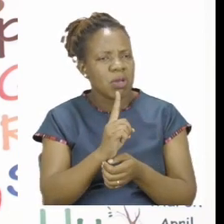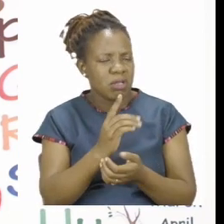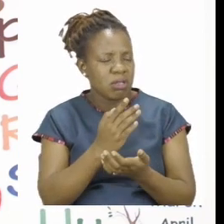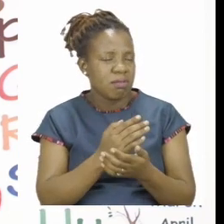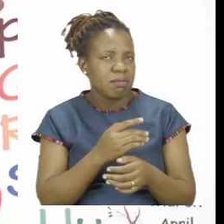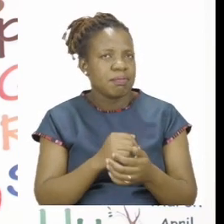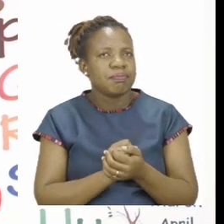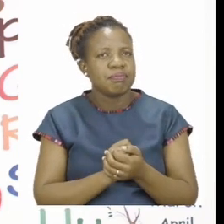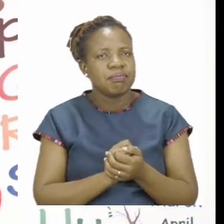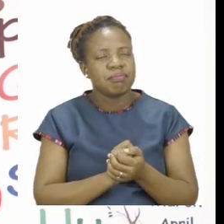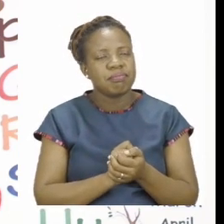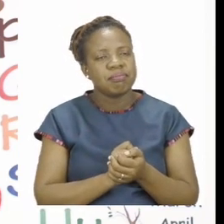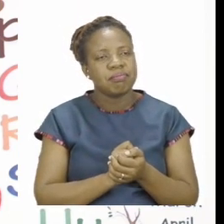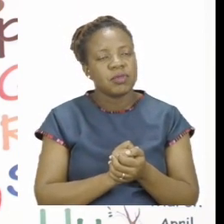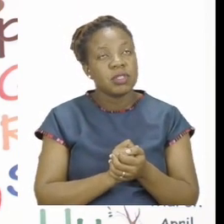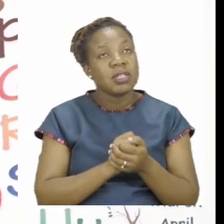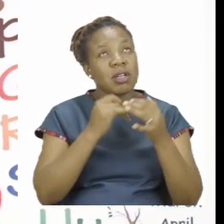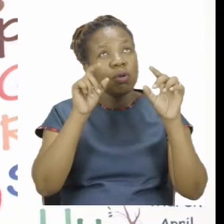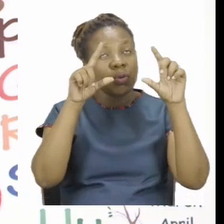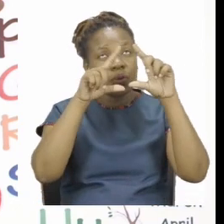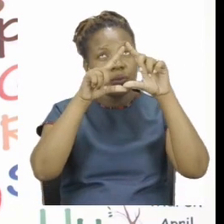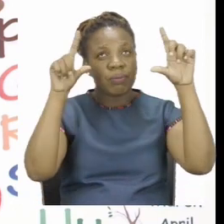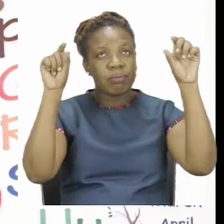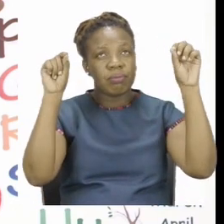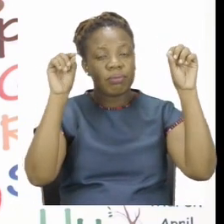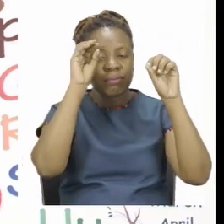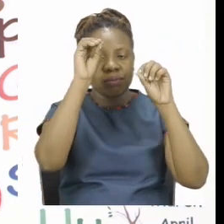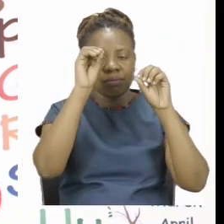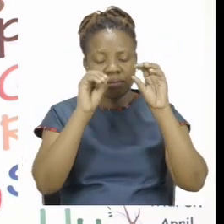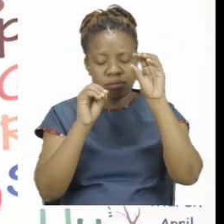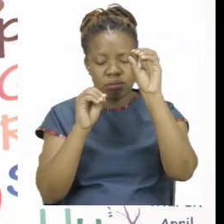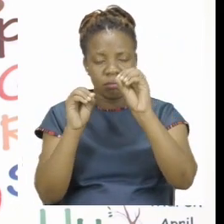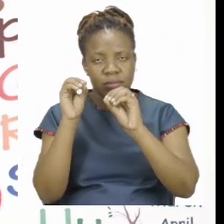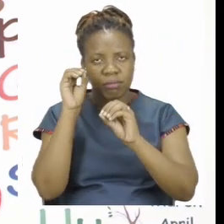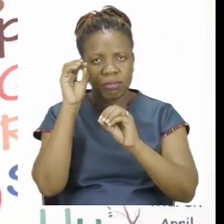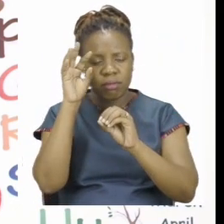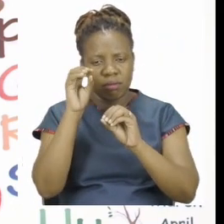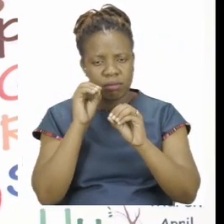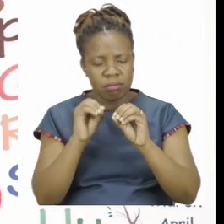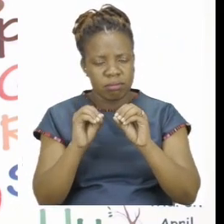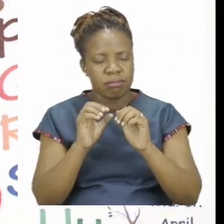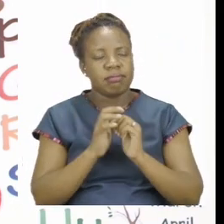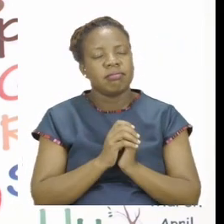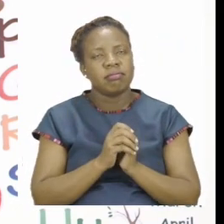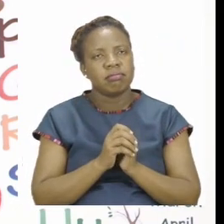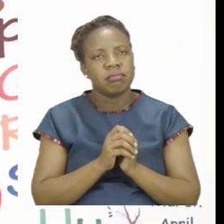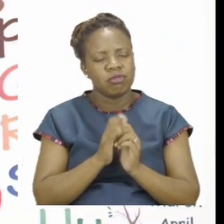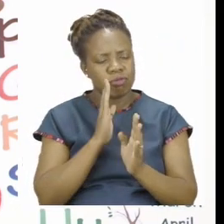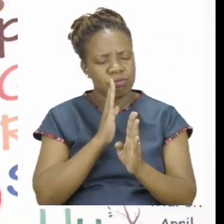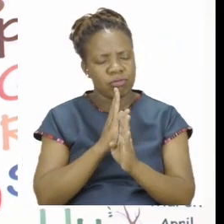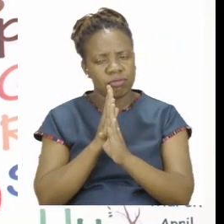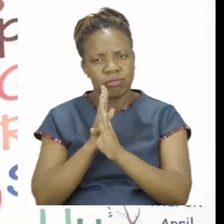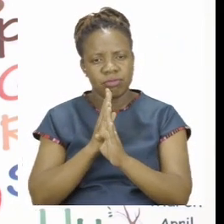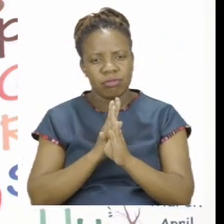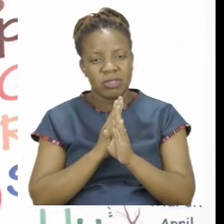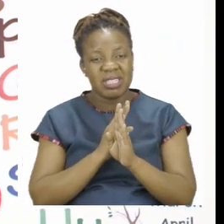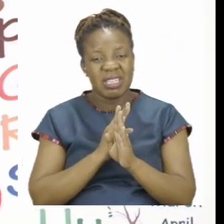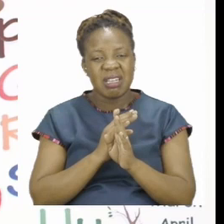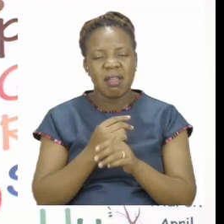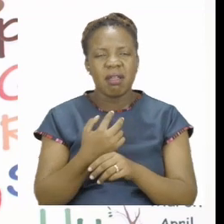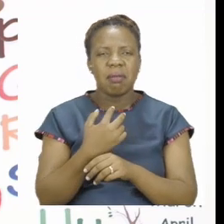Take your time, read them out loud, and if you forget, that's okay. You can ask an adult